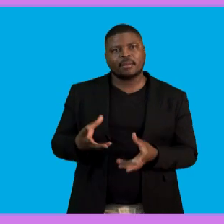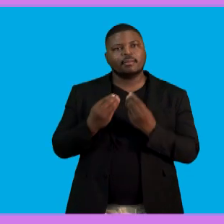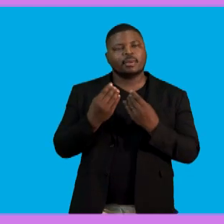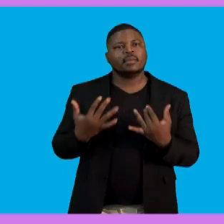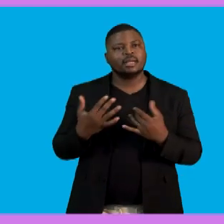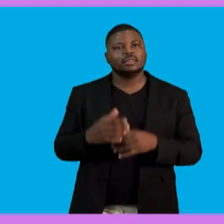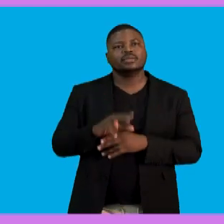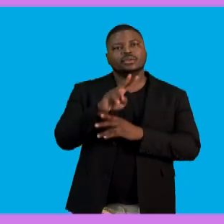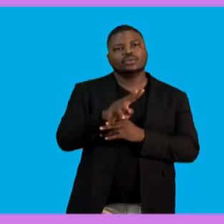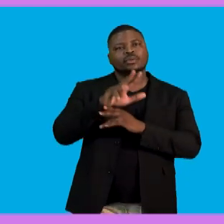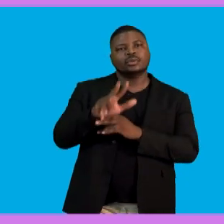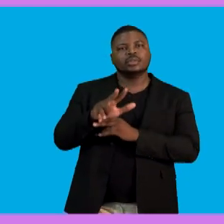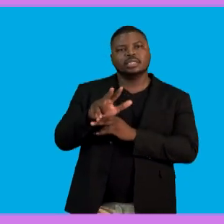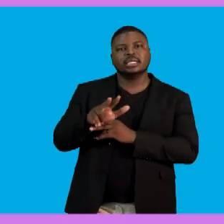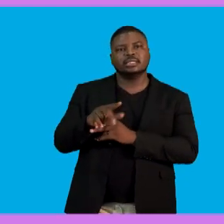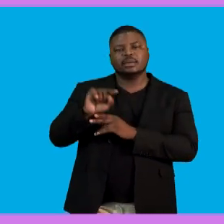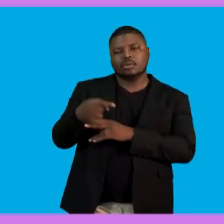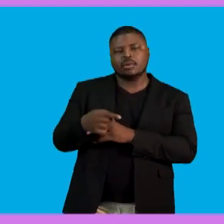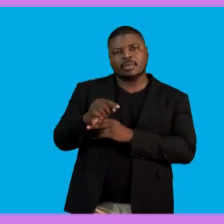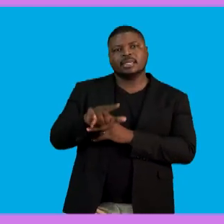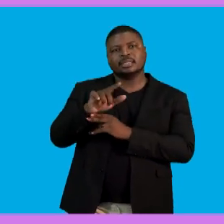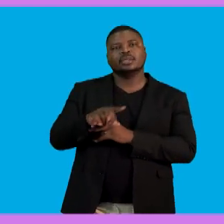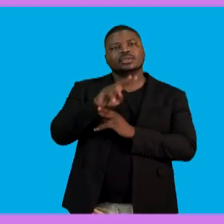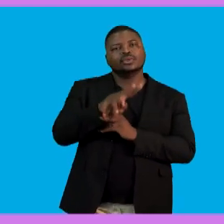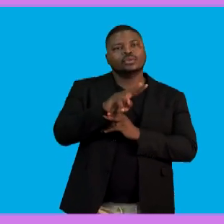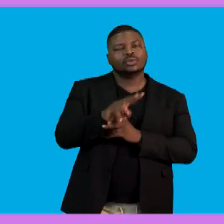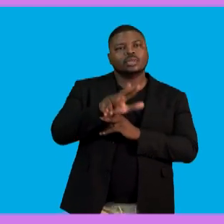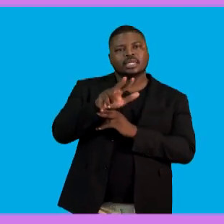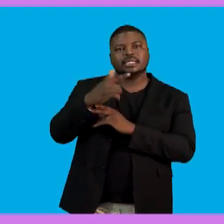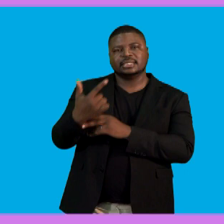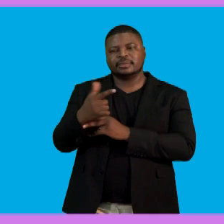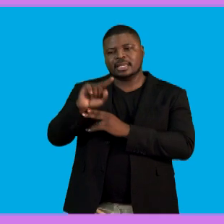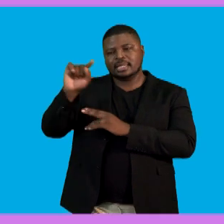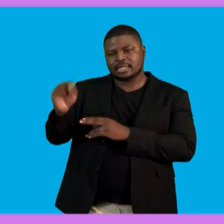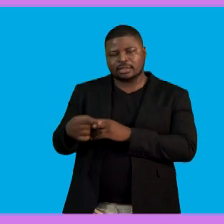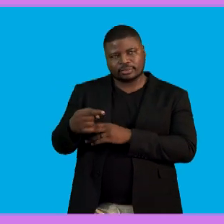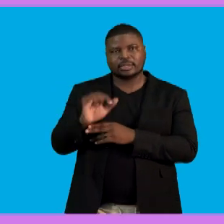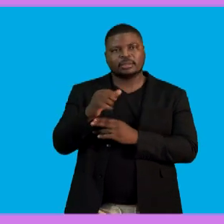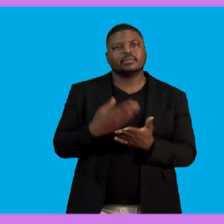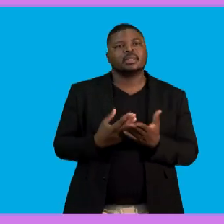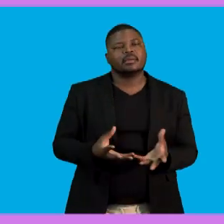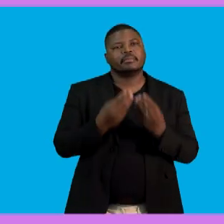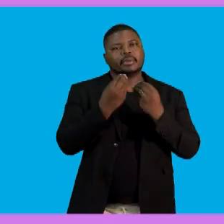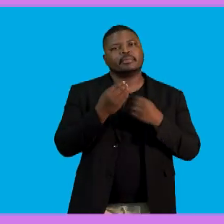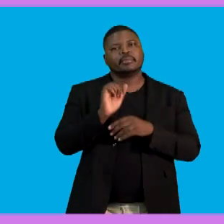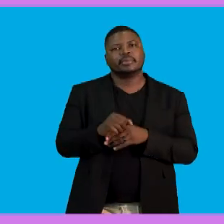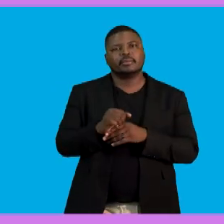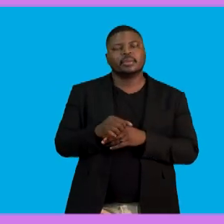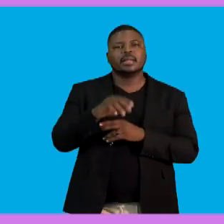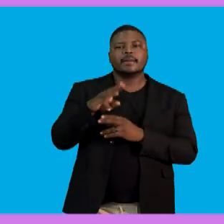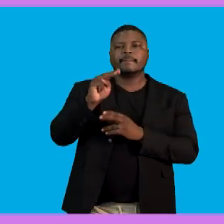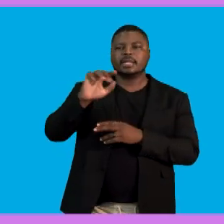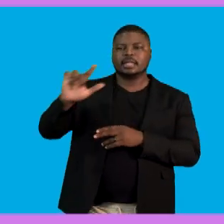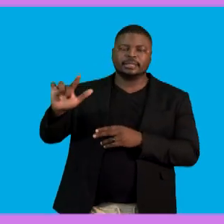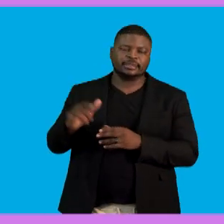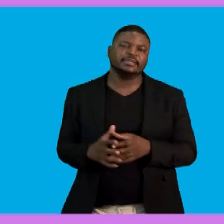give you 287. And then we just add the 0. So some of this you can do without using your calculator. Then we've got